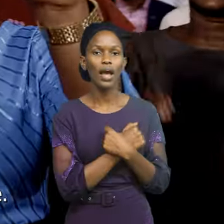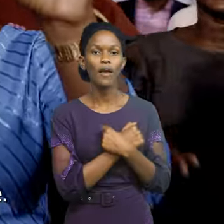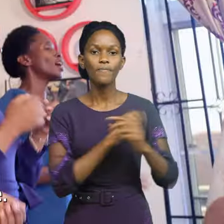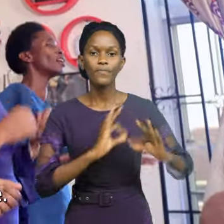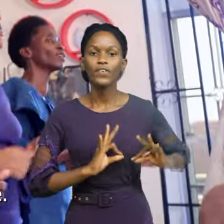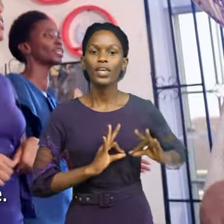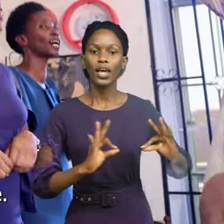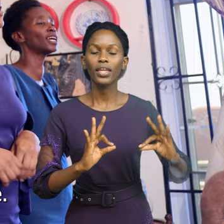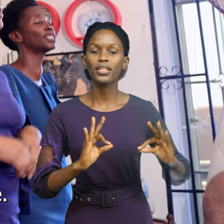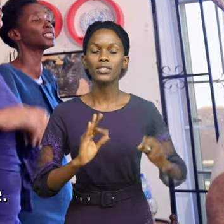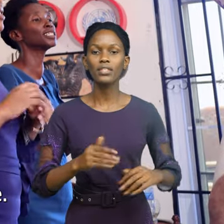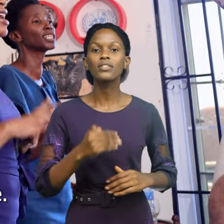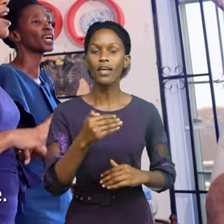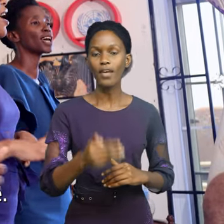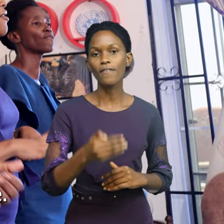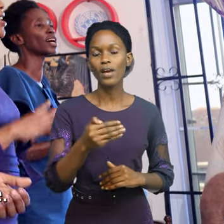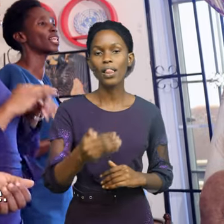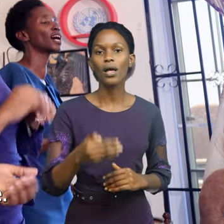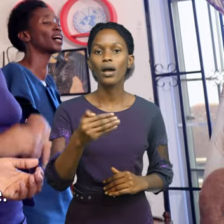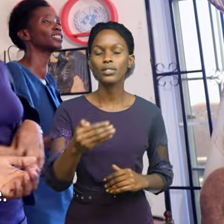his loving kindness is